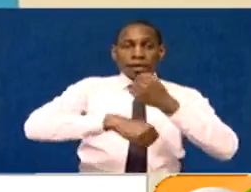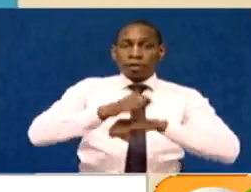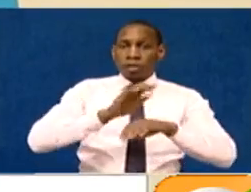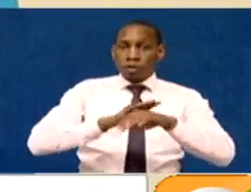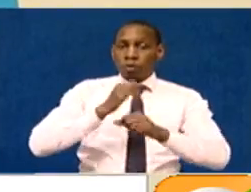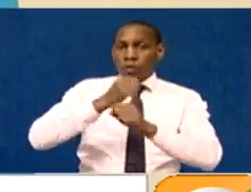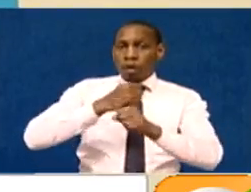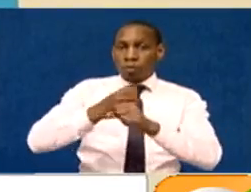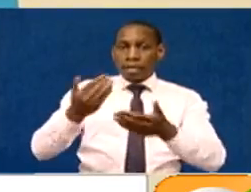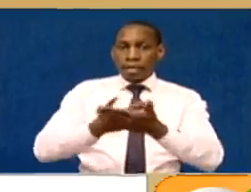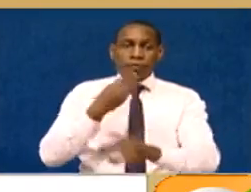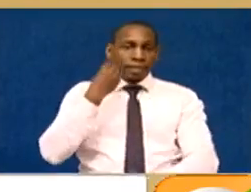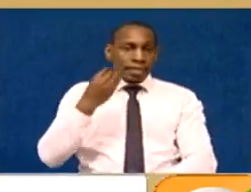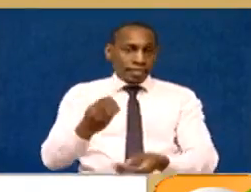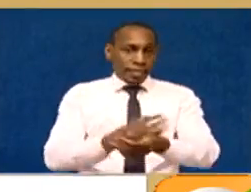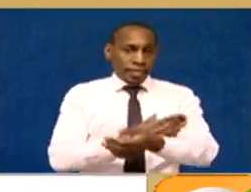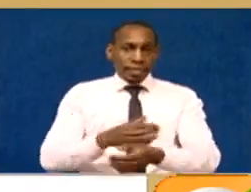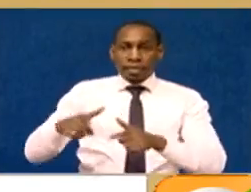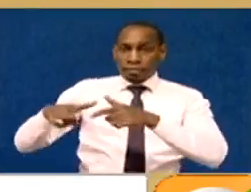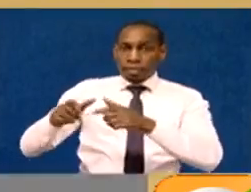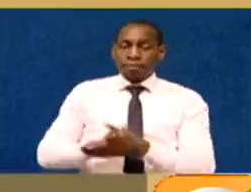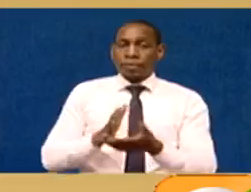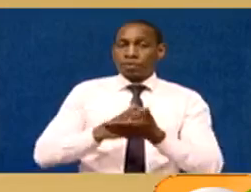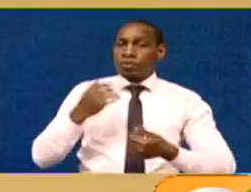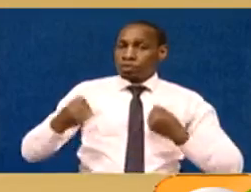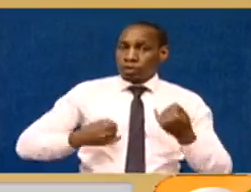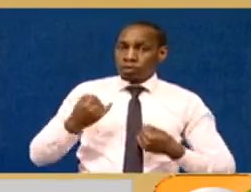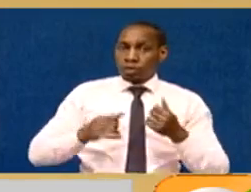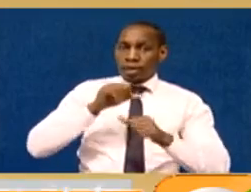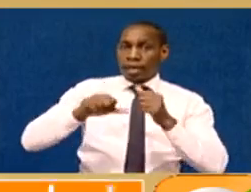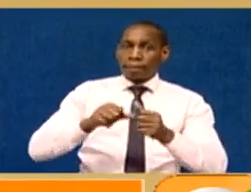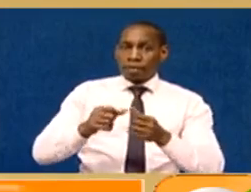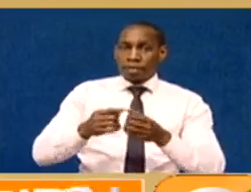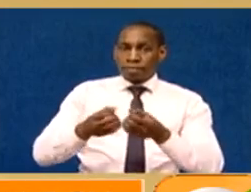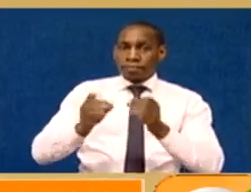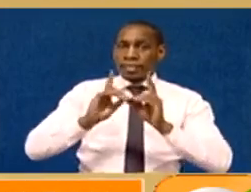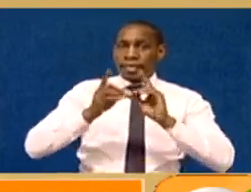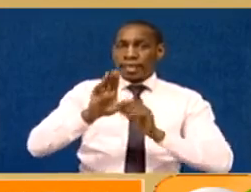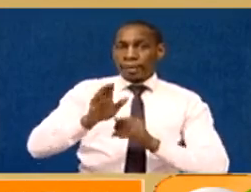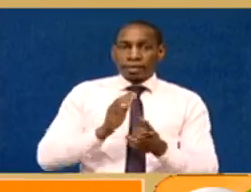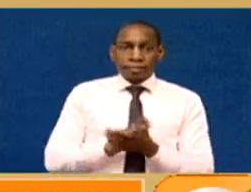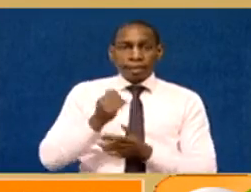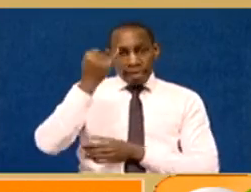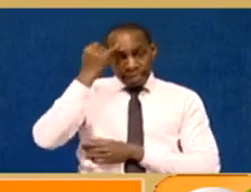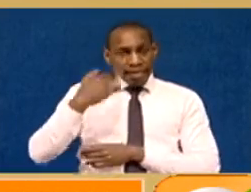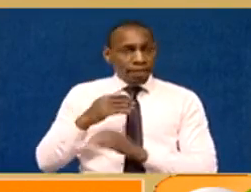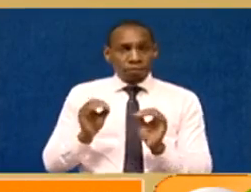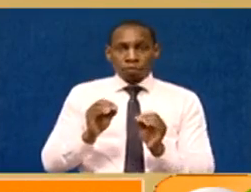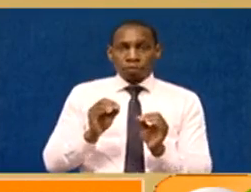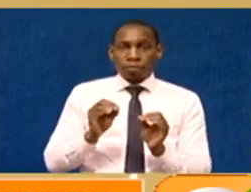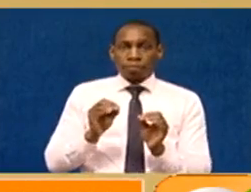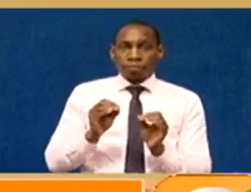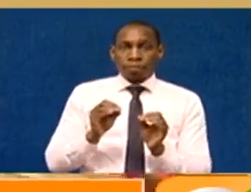direction in the fight against the disease. I am so excited about this data. You have no idea. I can see